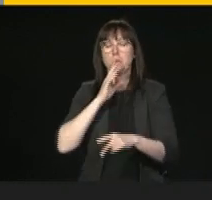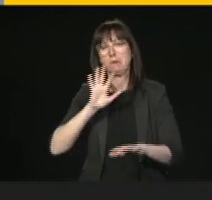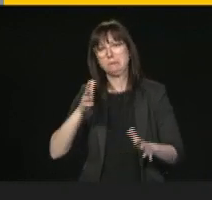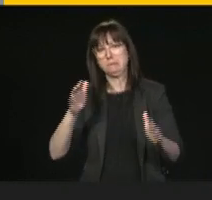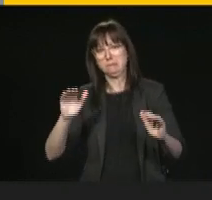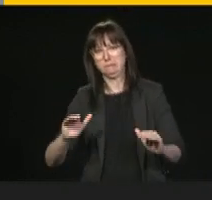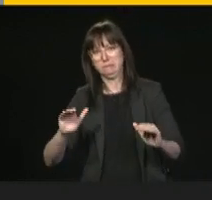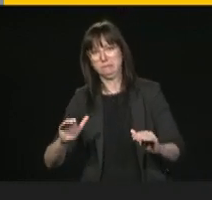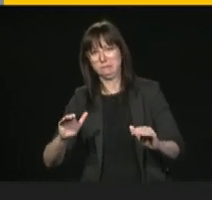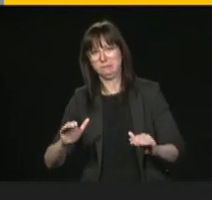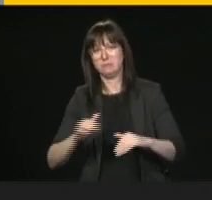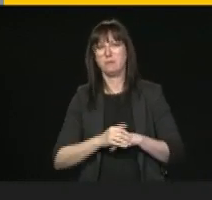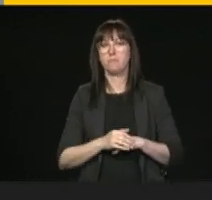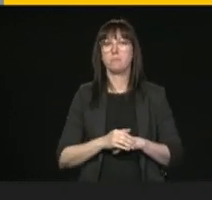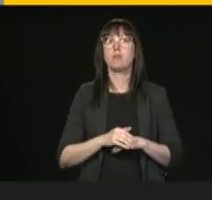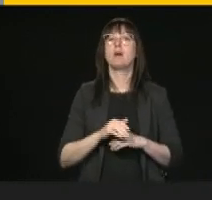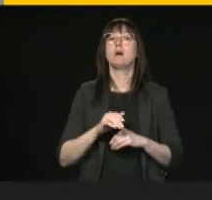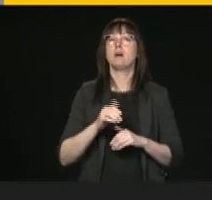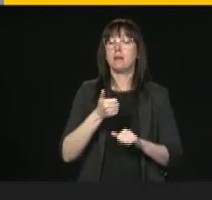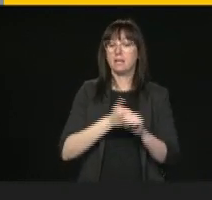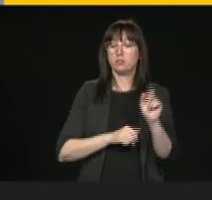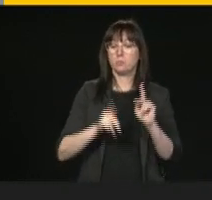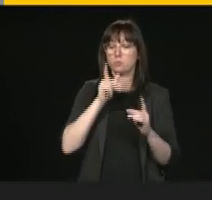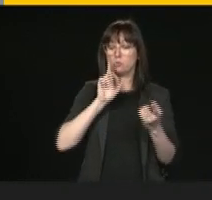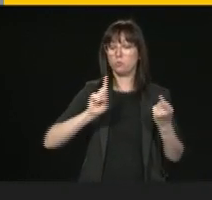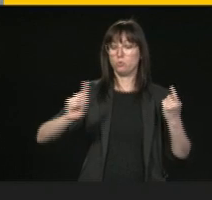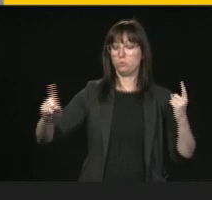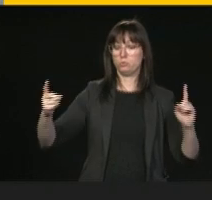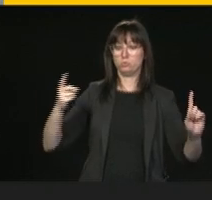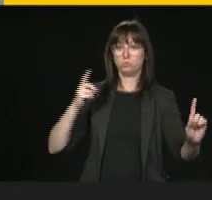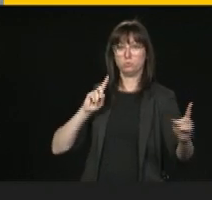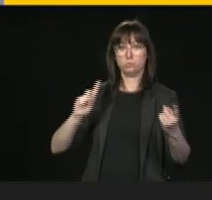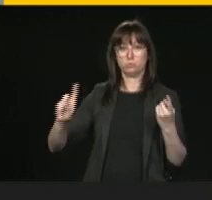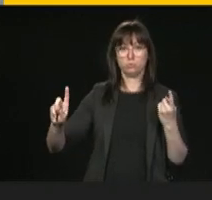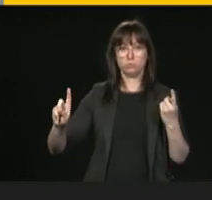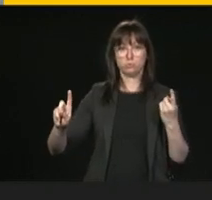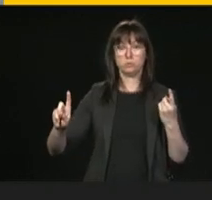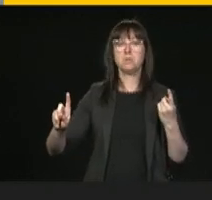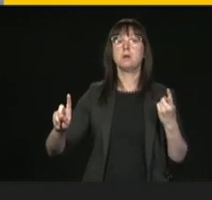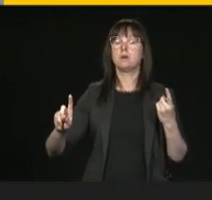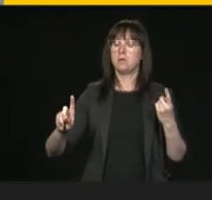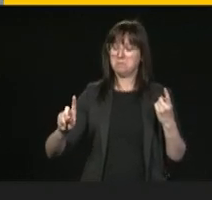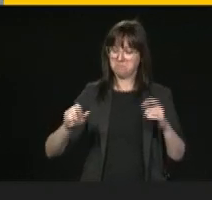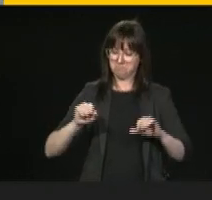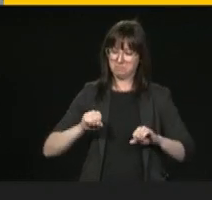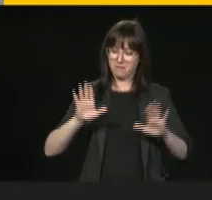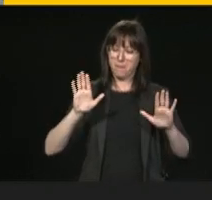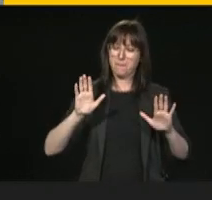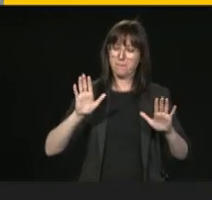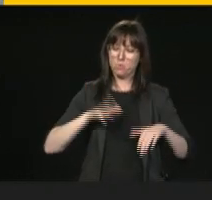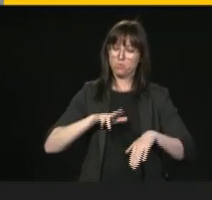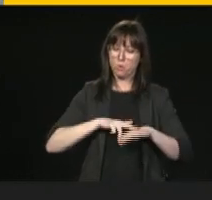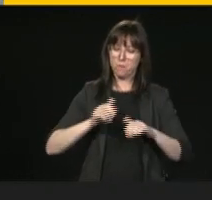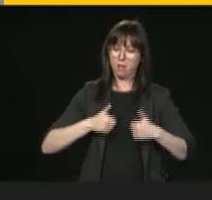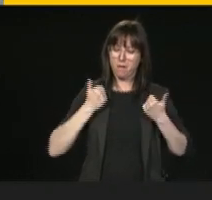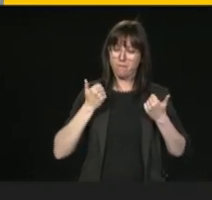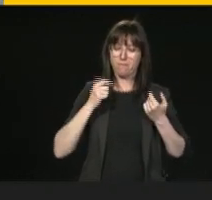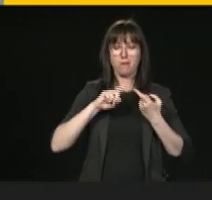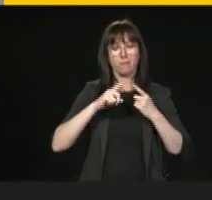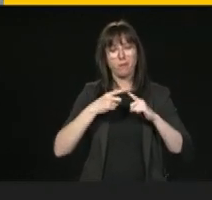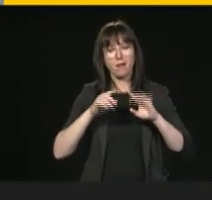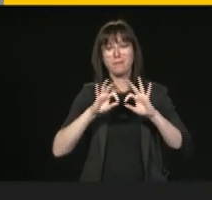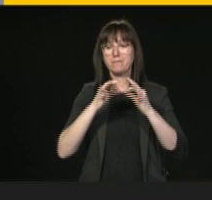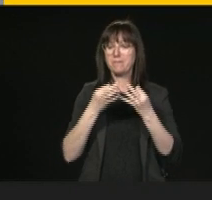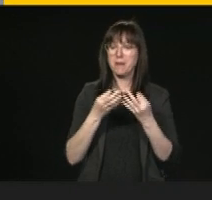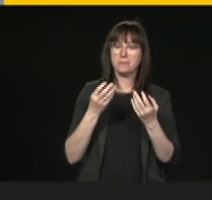distancing, every single person who is making the big sacrifice of not visiting a parent or a grandparent in a long-term